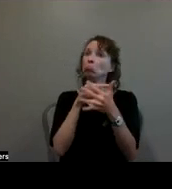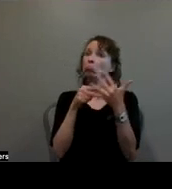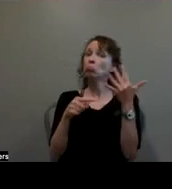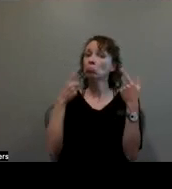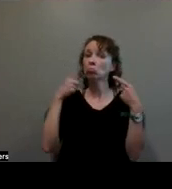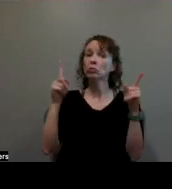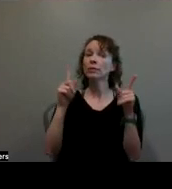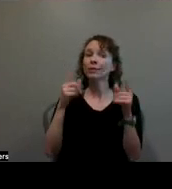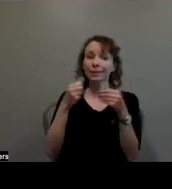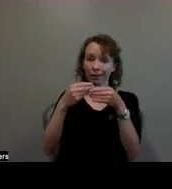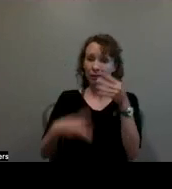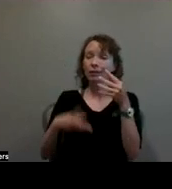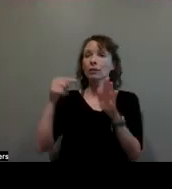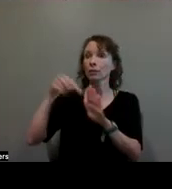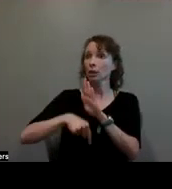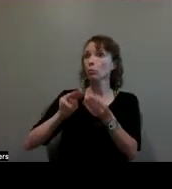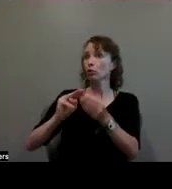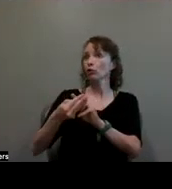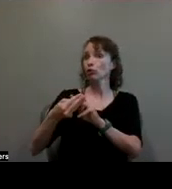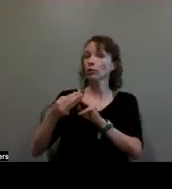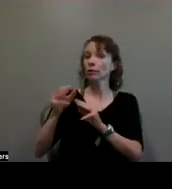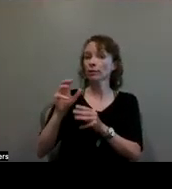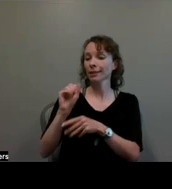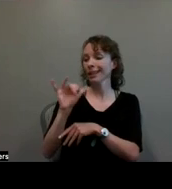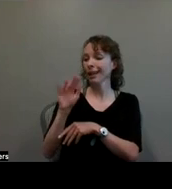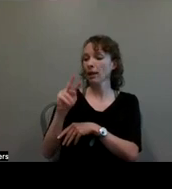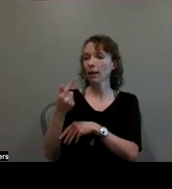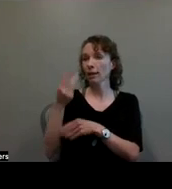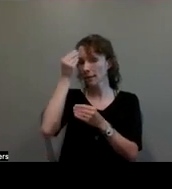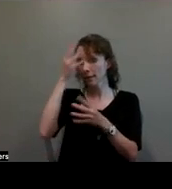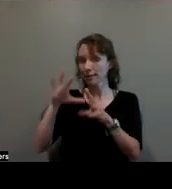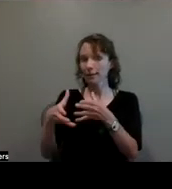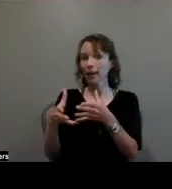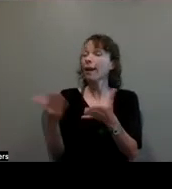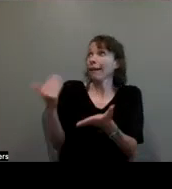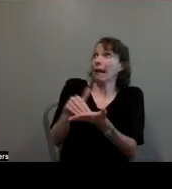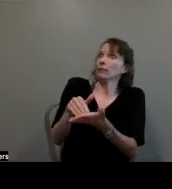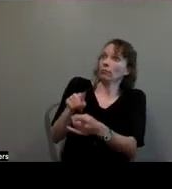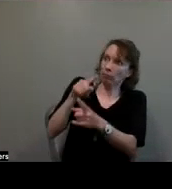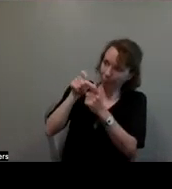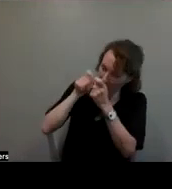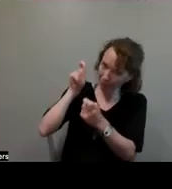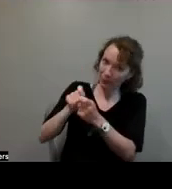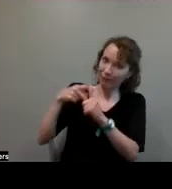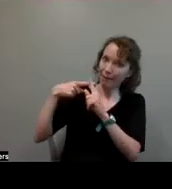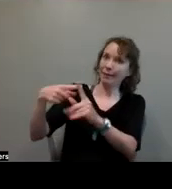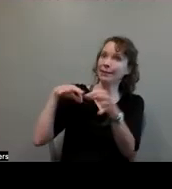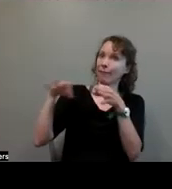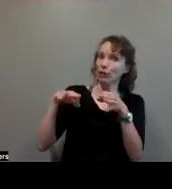deep mutational scanning data sets with very specific definitions of fitness, the transception work as